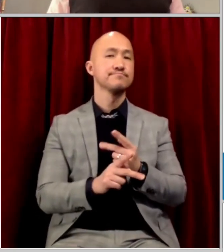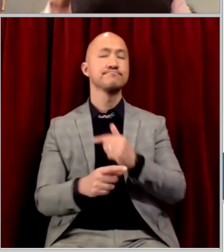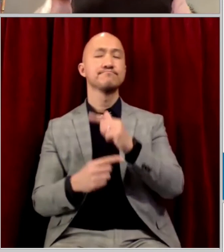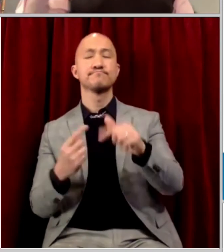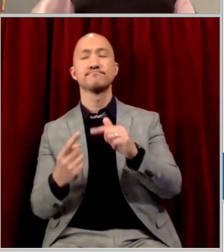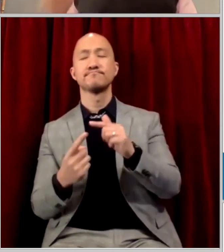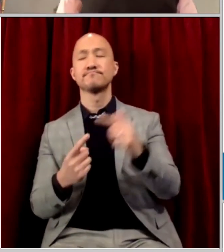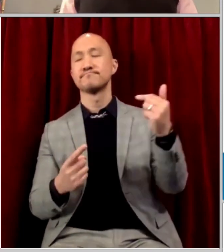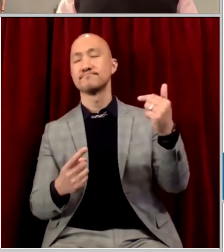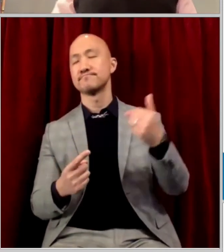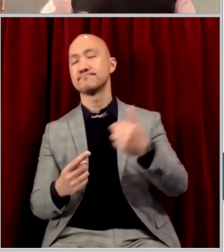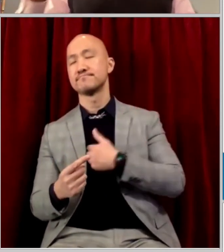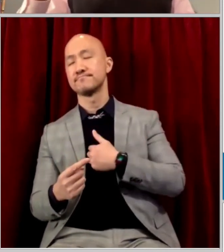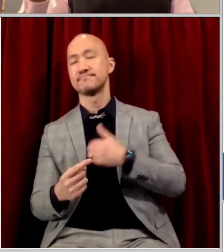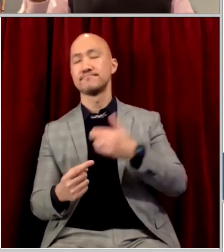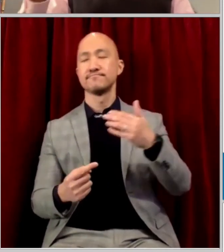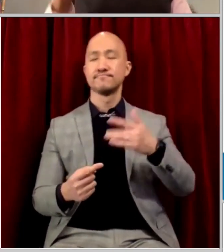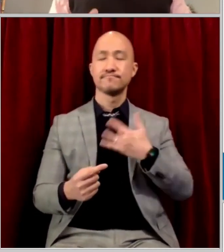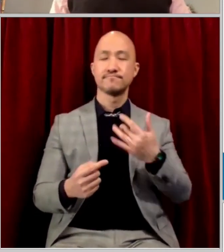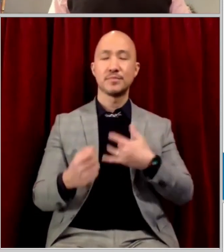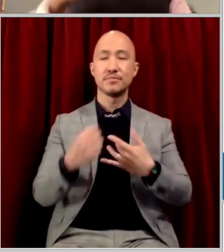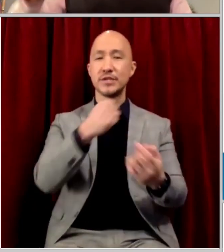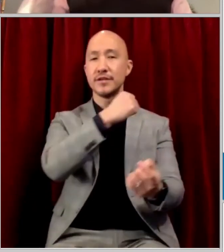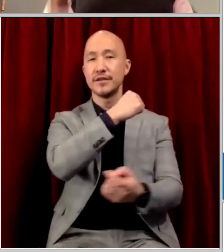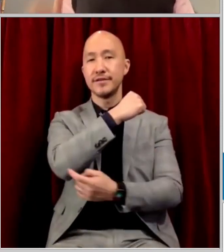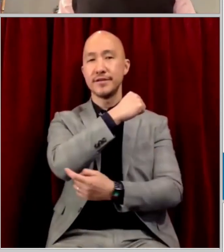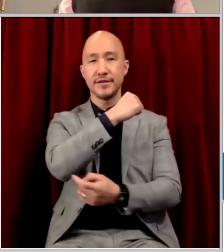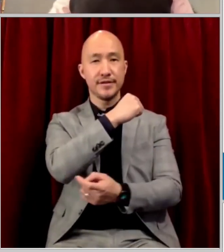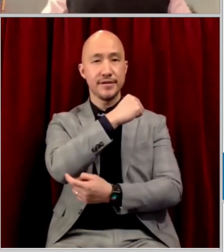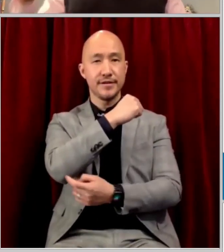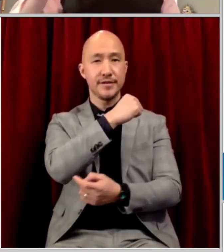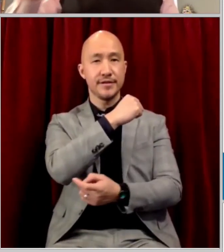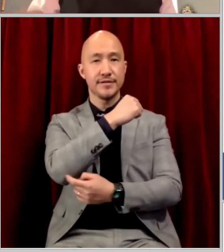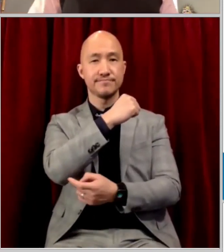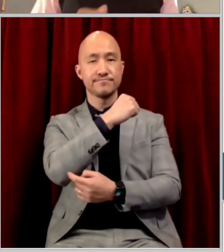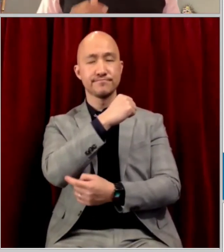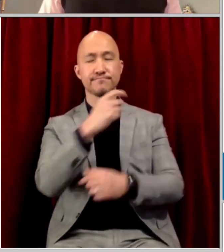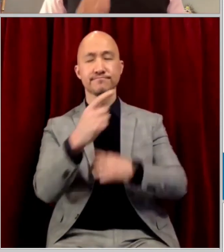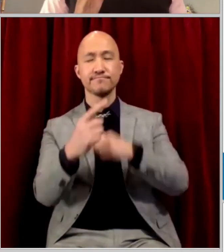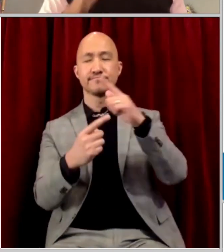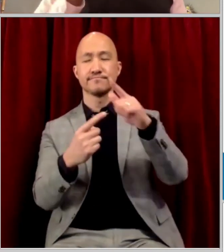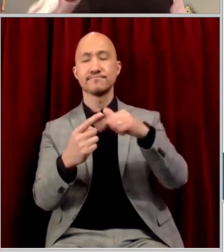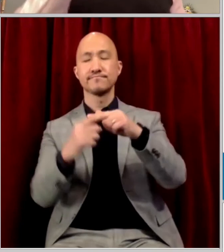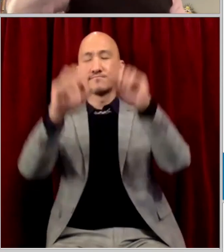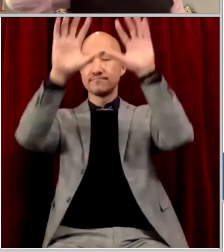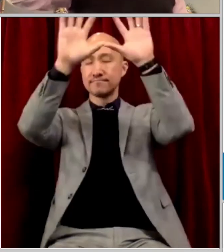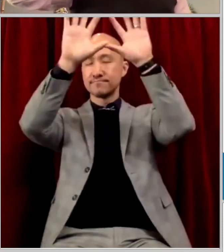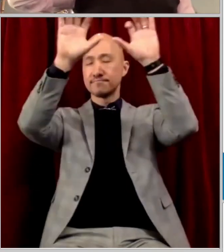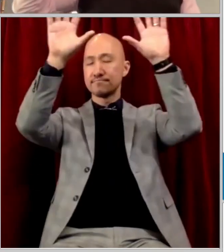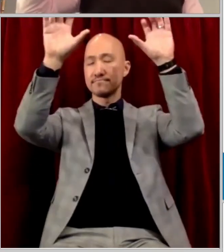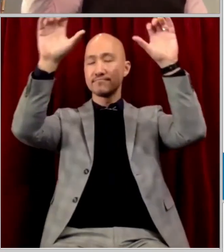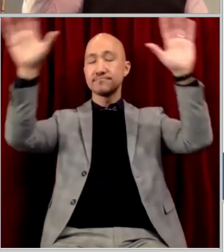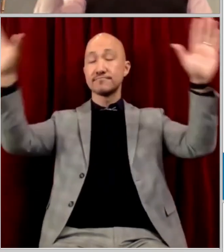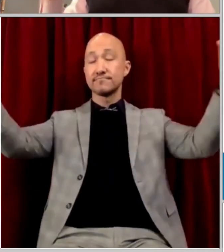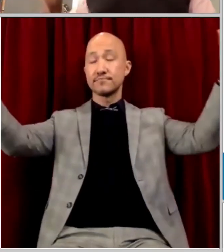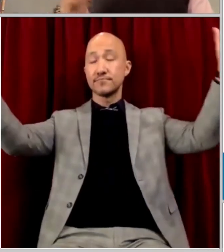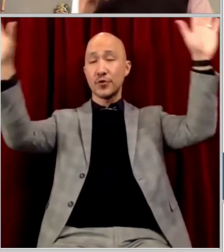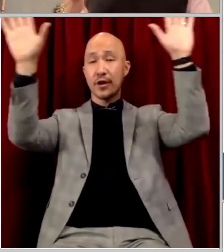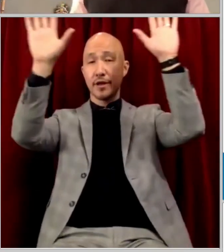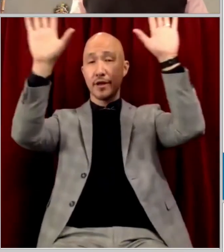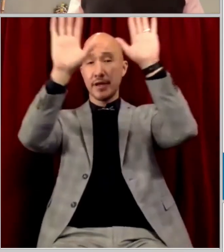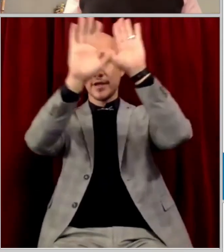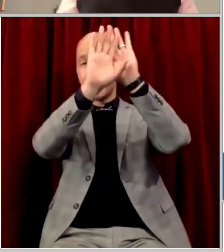And whenever I am tempted, whenever clouds